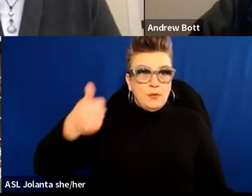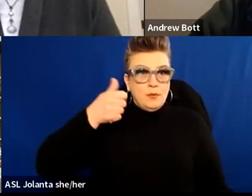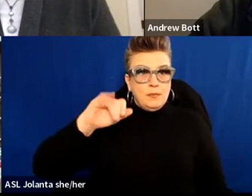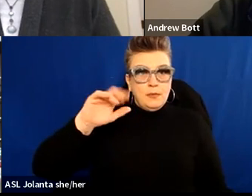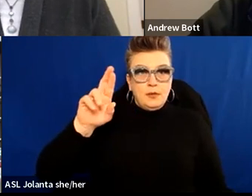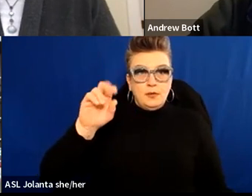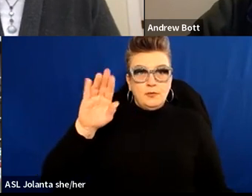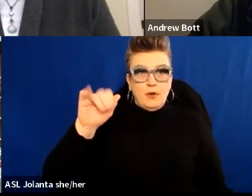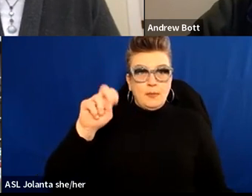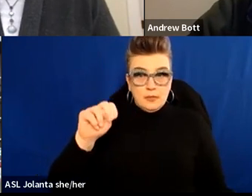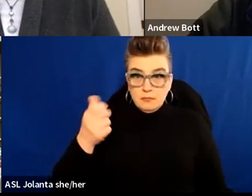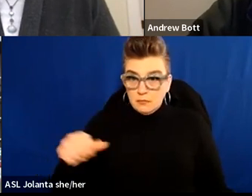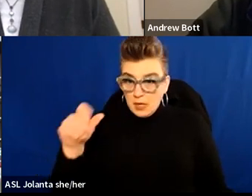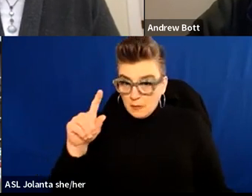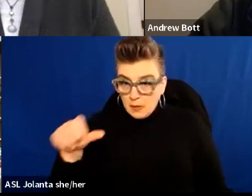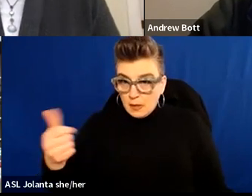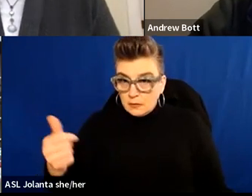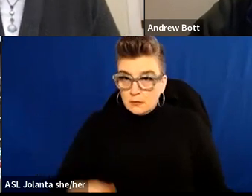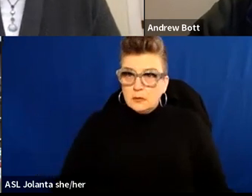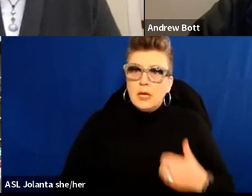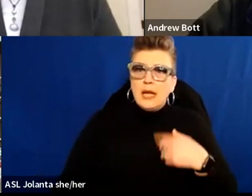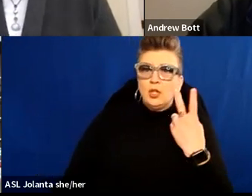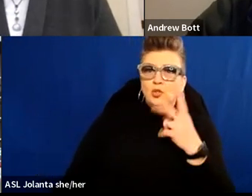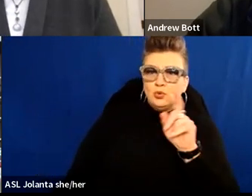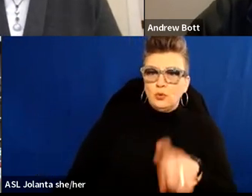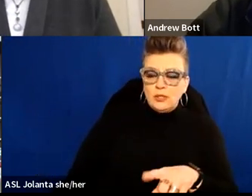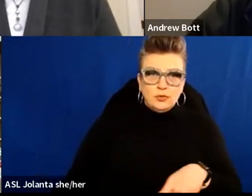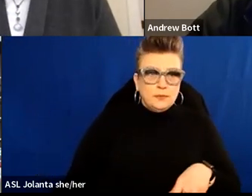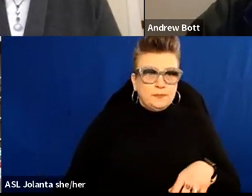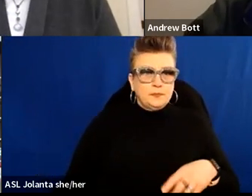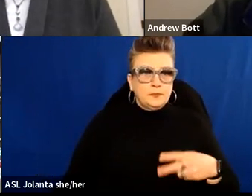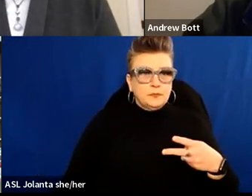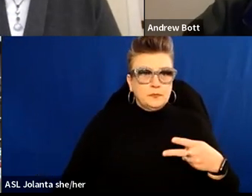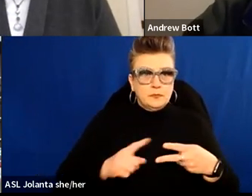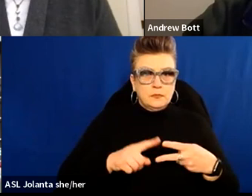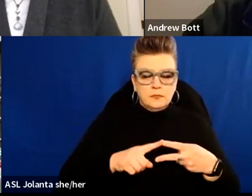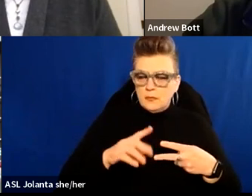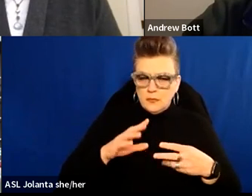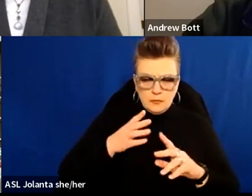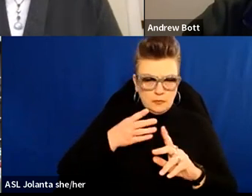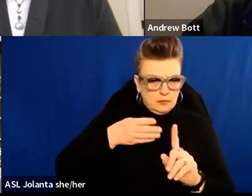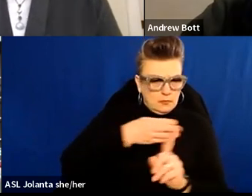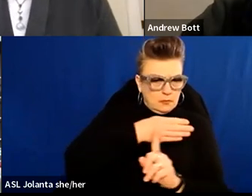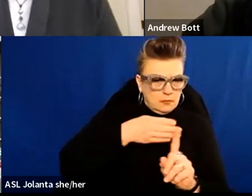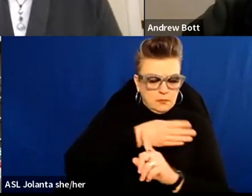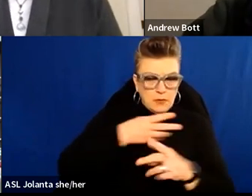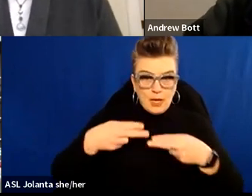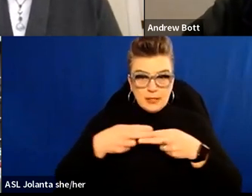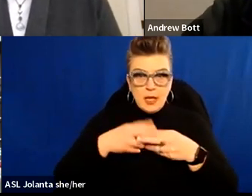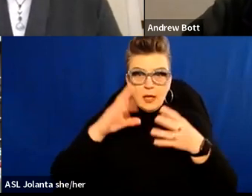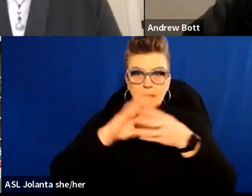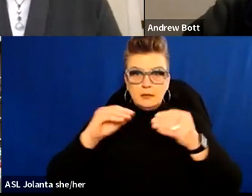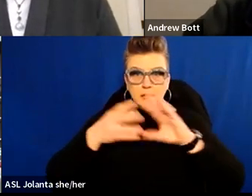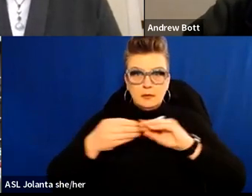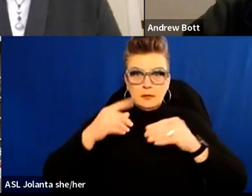i have two questions um one um i know is in the earlier set of slides um we talked about the seal of